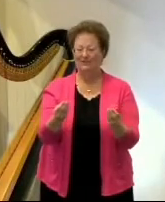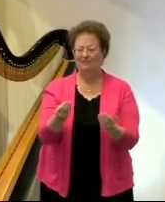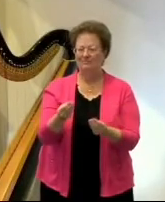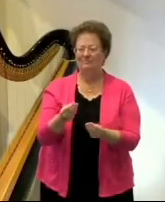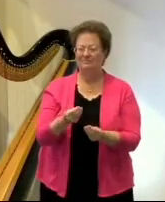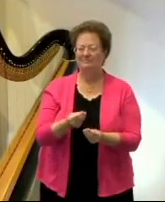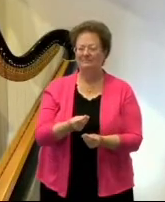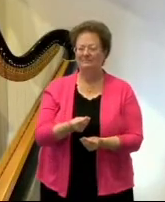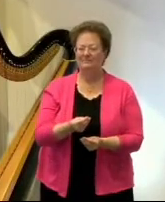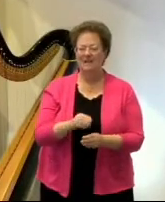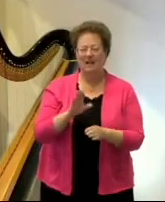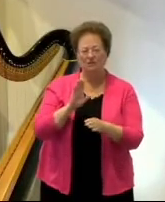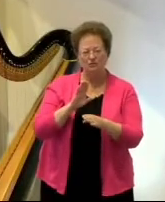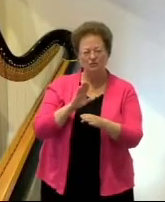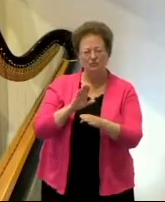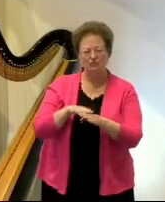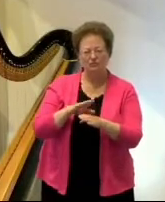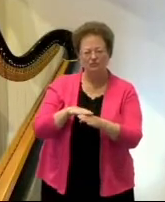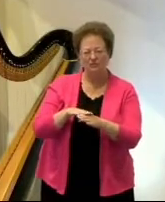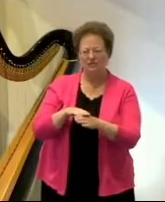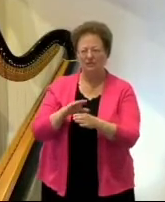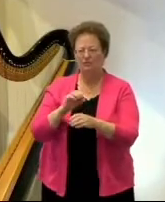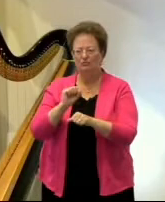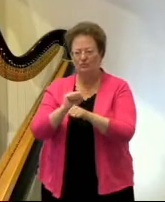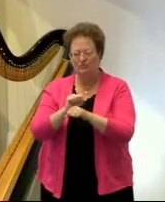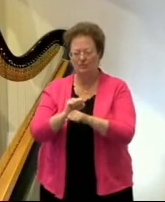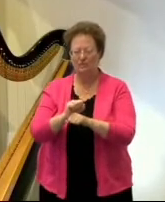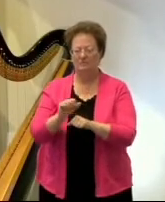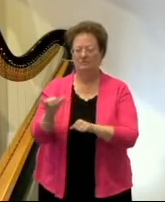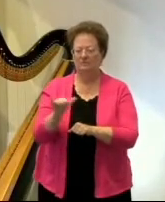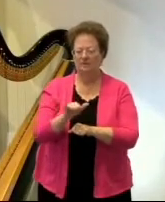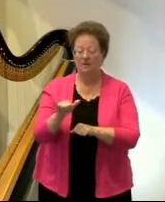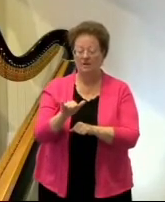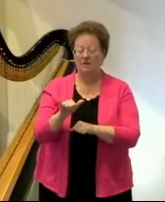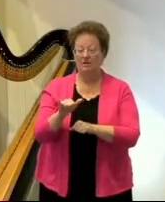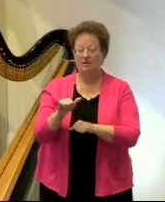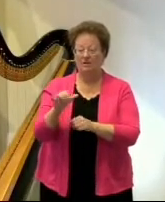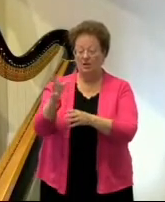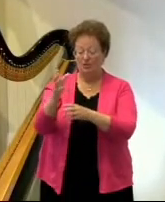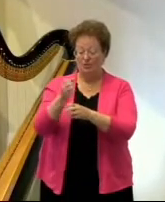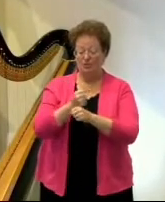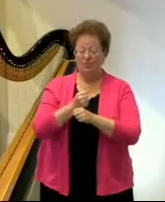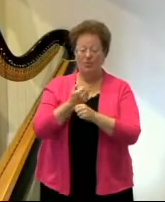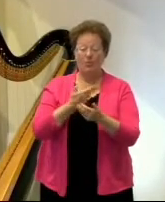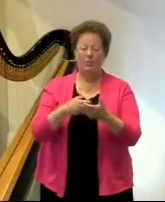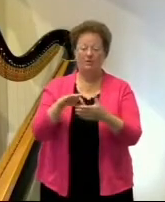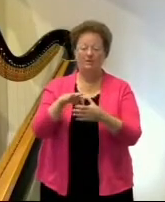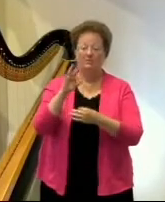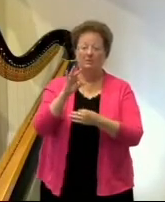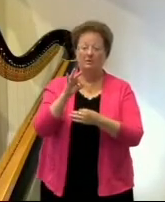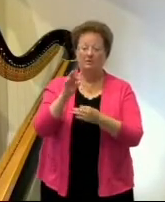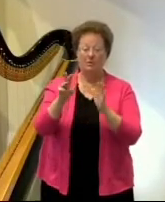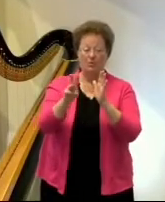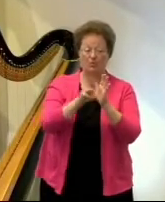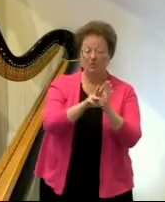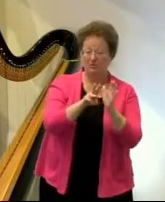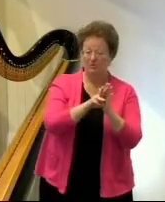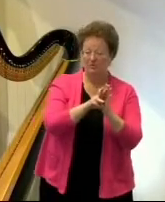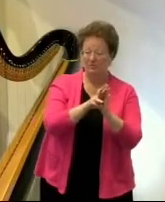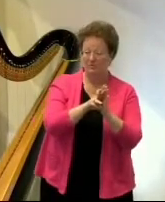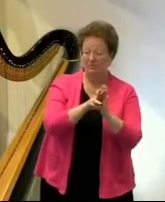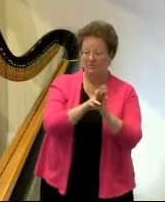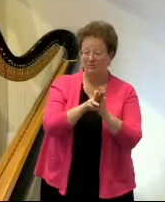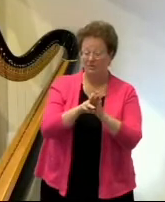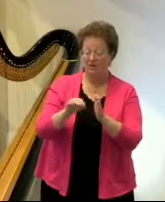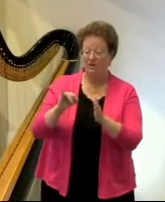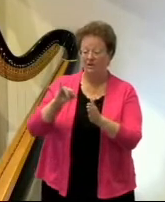Acts. "But you will receive power when the Holy Spirit comes upon you, and you will be my witnesses in Jerusalem and in all